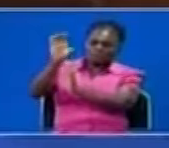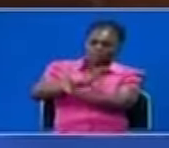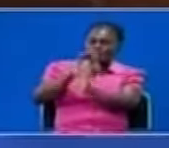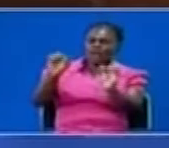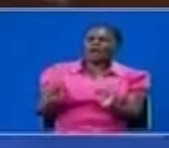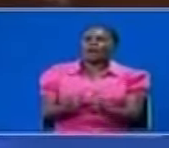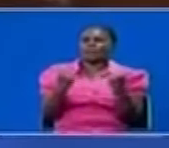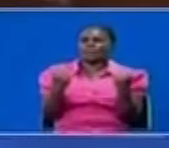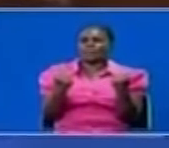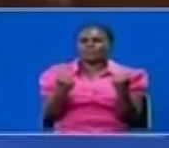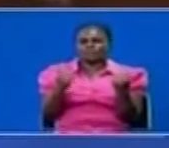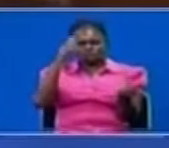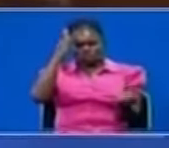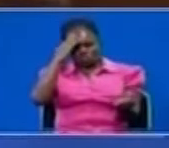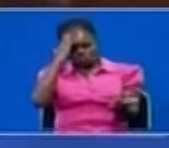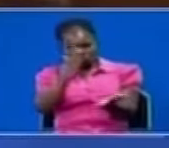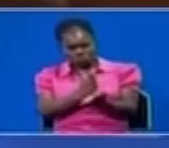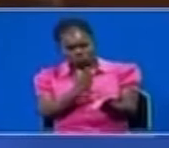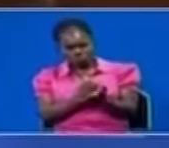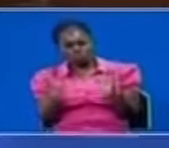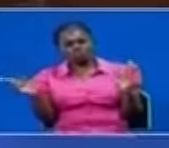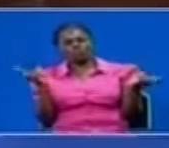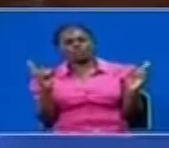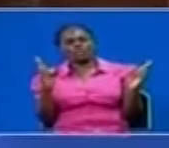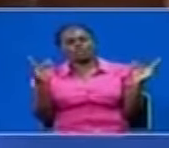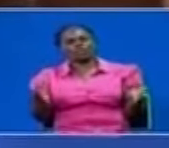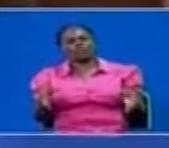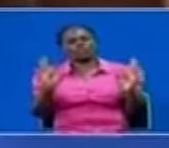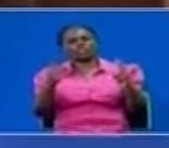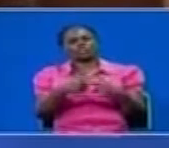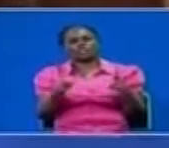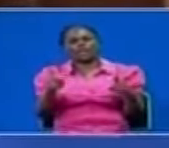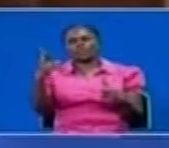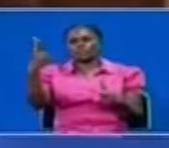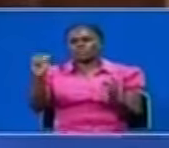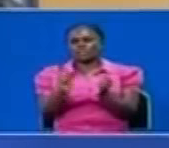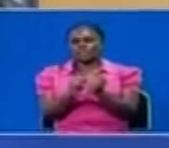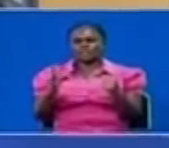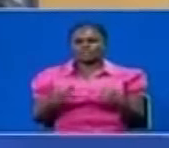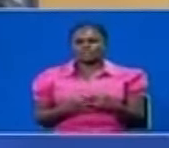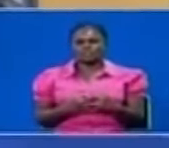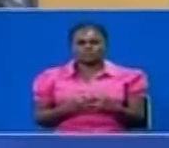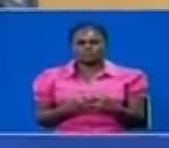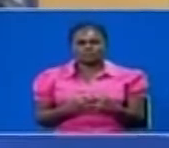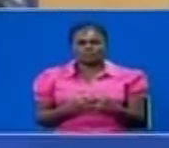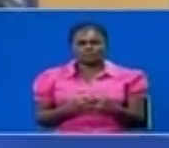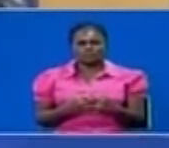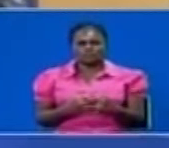taking place to ascertain whether it will be ready for official rollout in 2018. We have